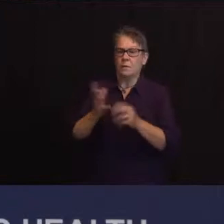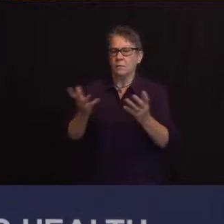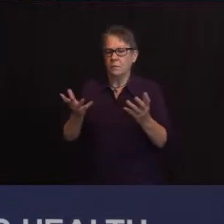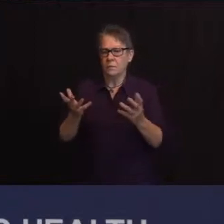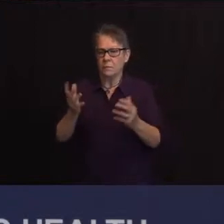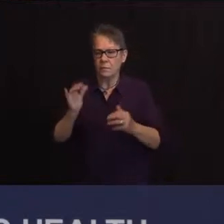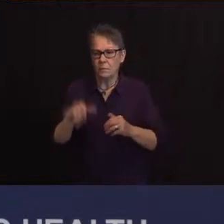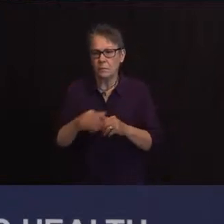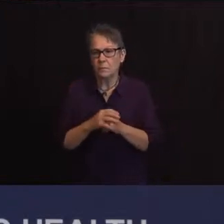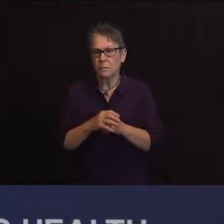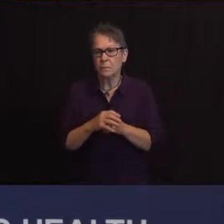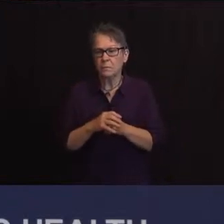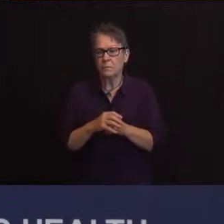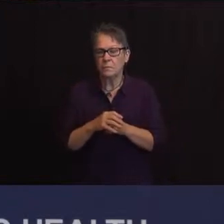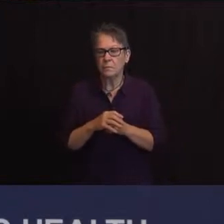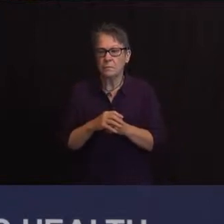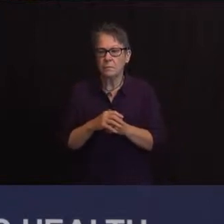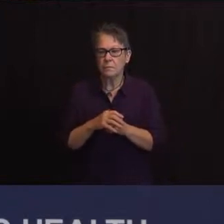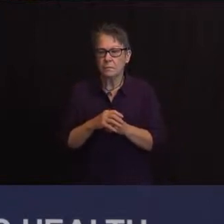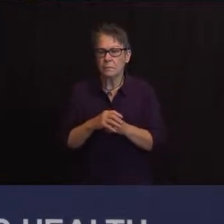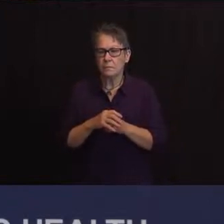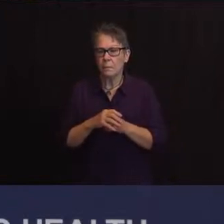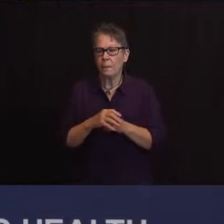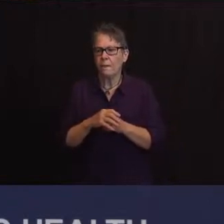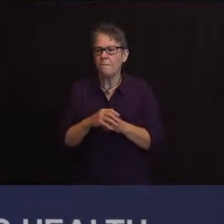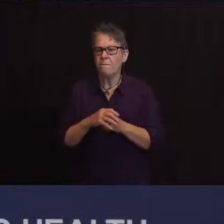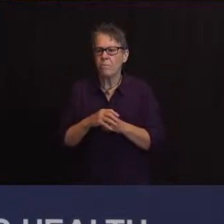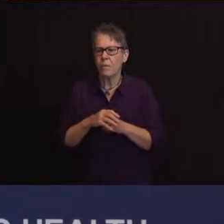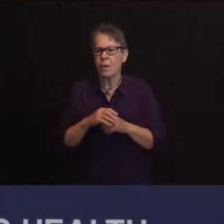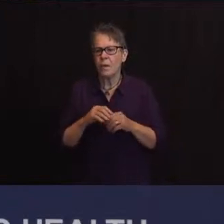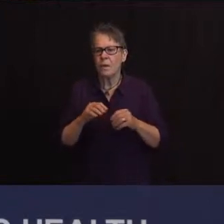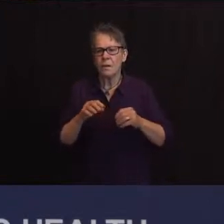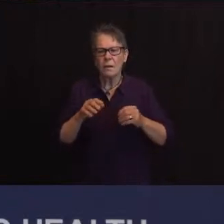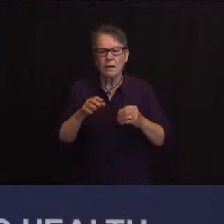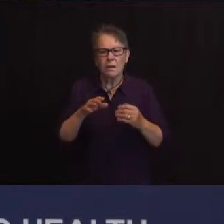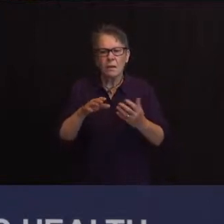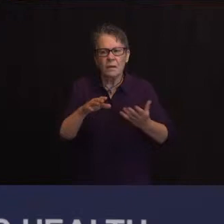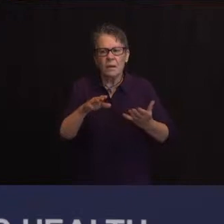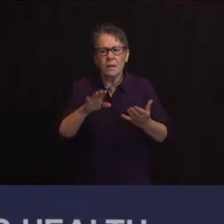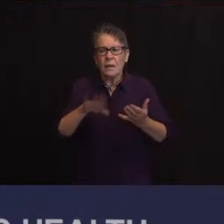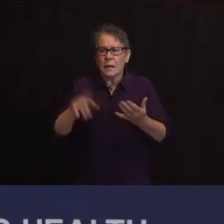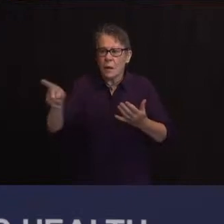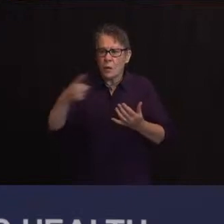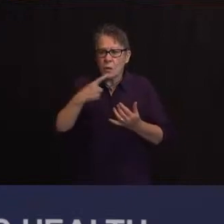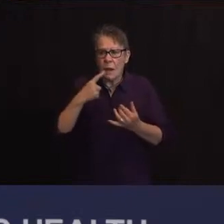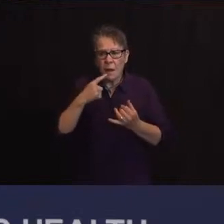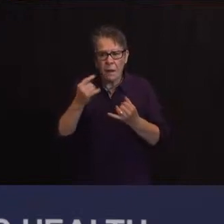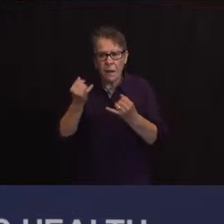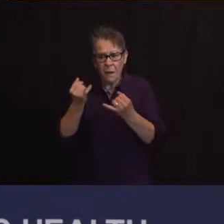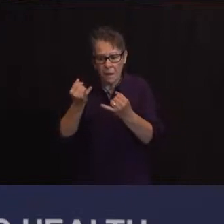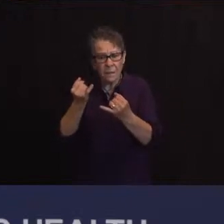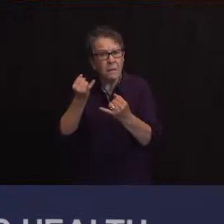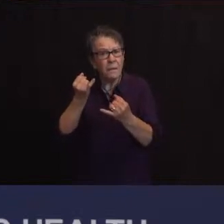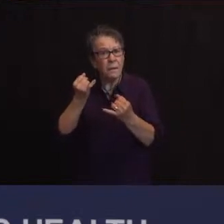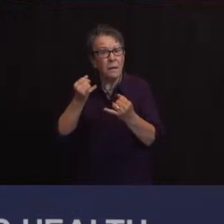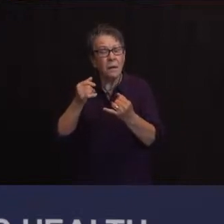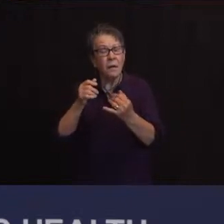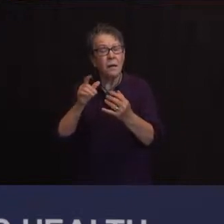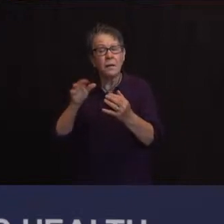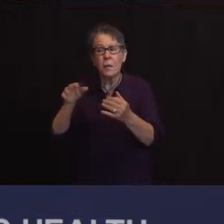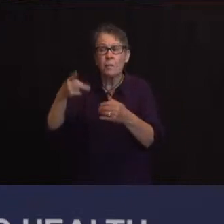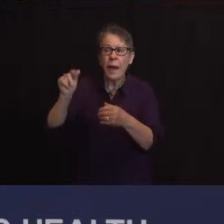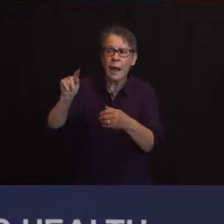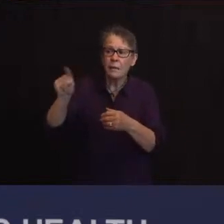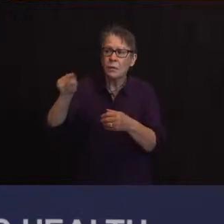And finally, do we have any idea why compliance has been so good lately It has been suggested that it's perhaps